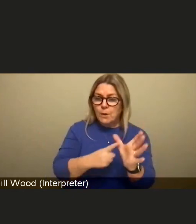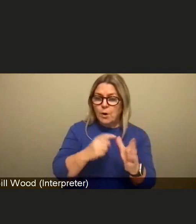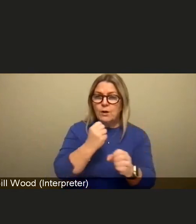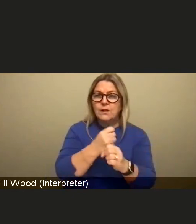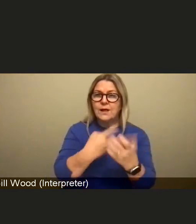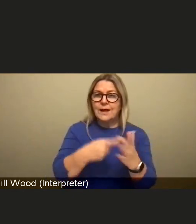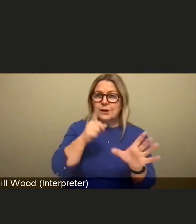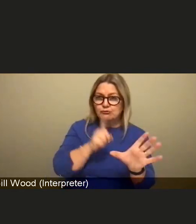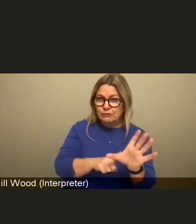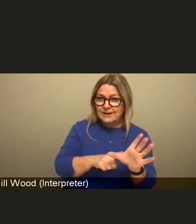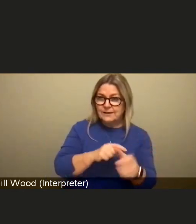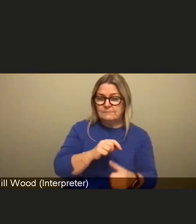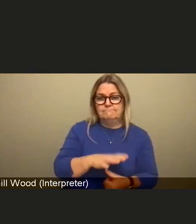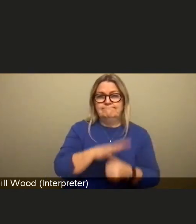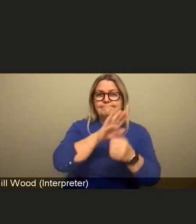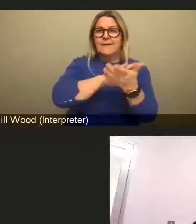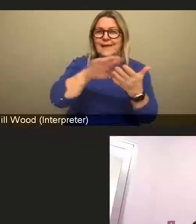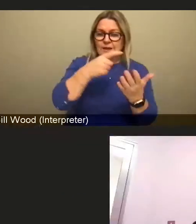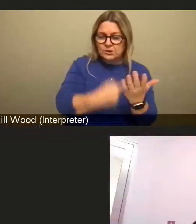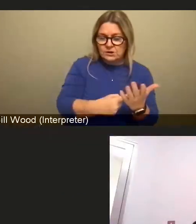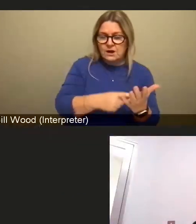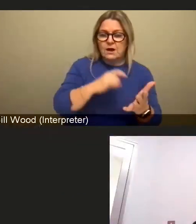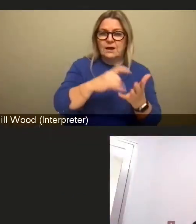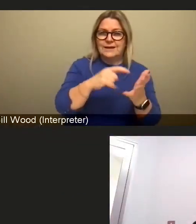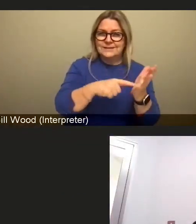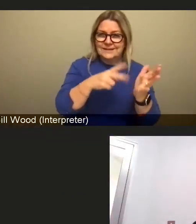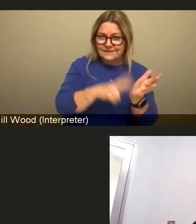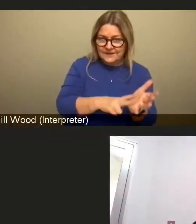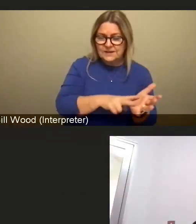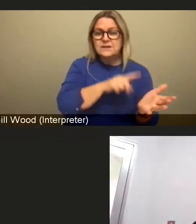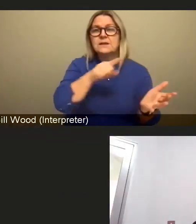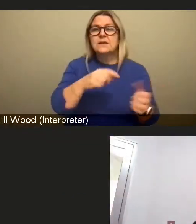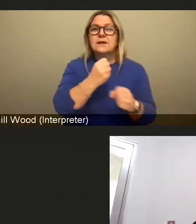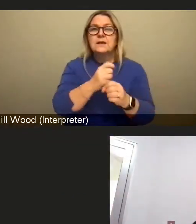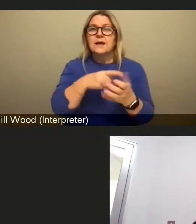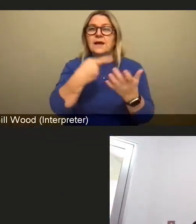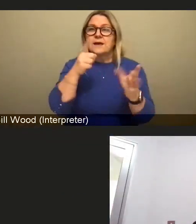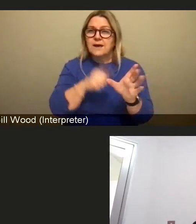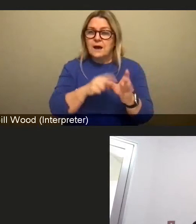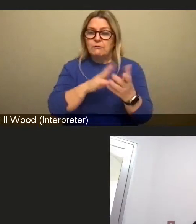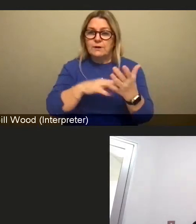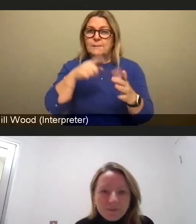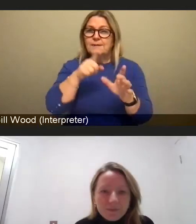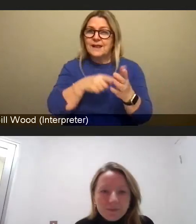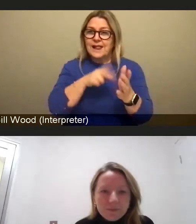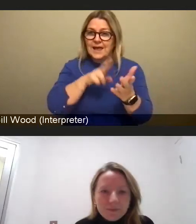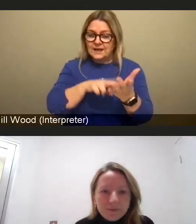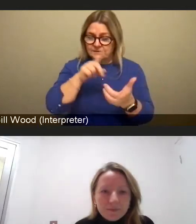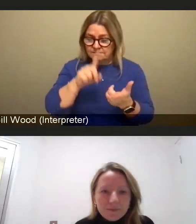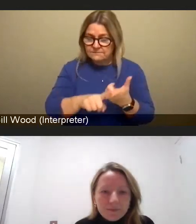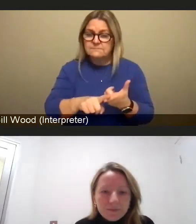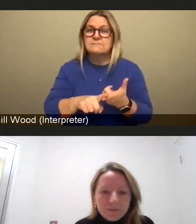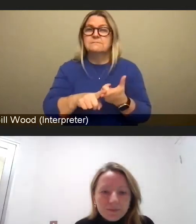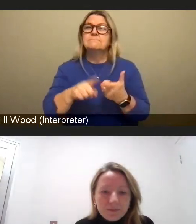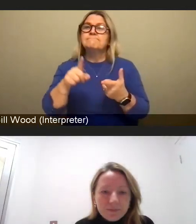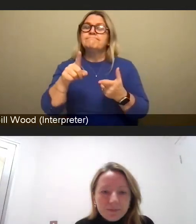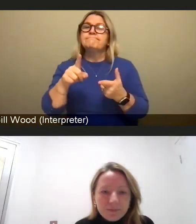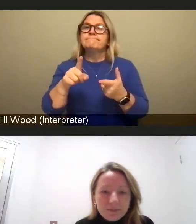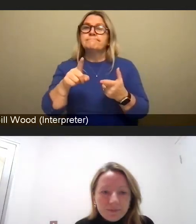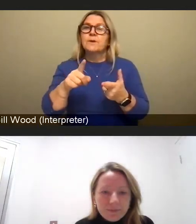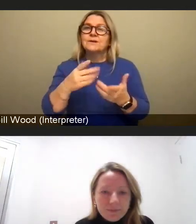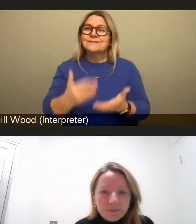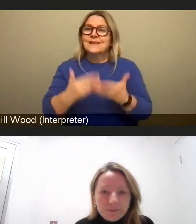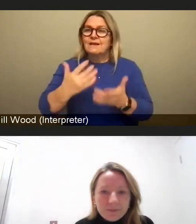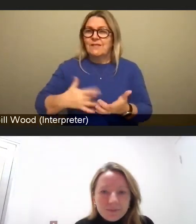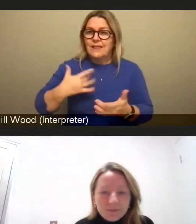STV, Gary McLean, Inclusion Scotland intern with Save a Life for Scotland, Alex Wilson from